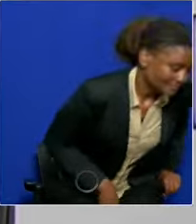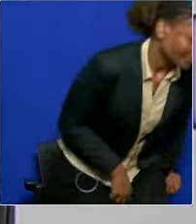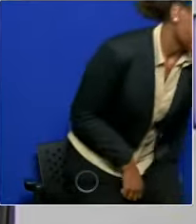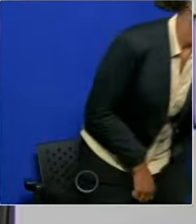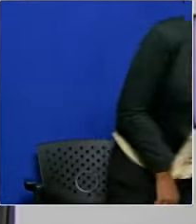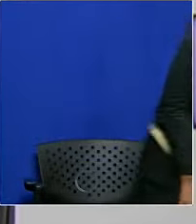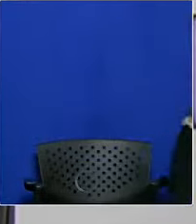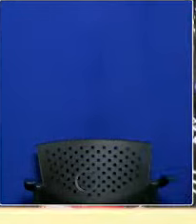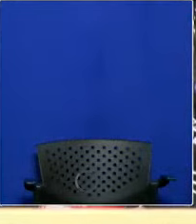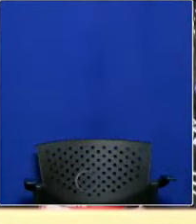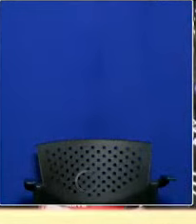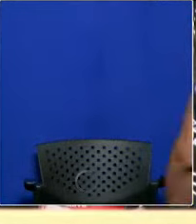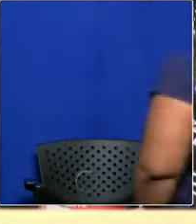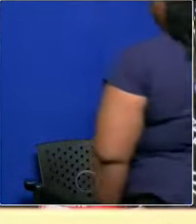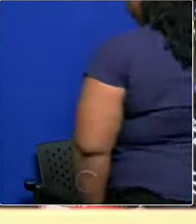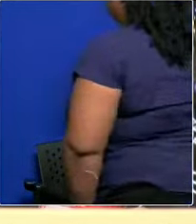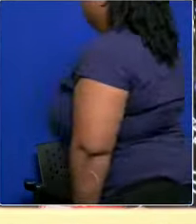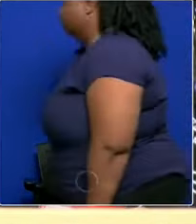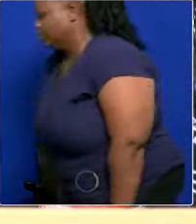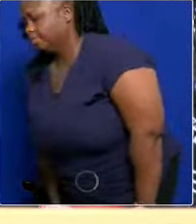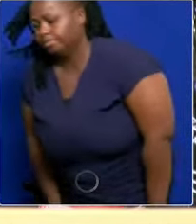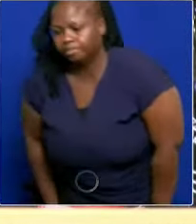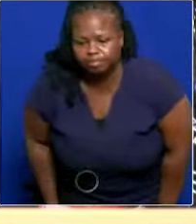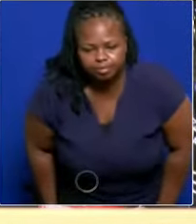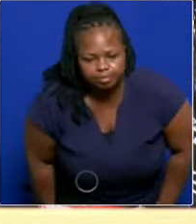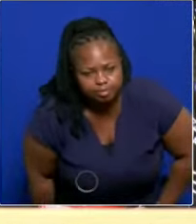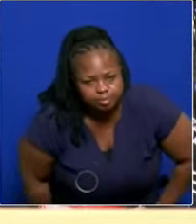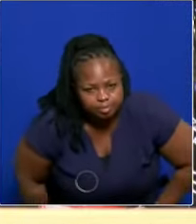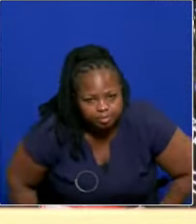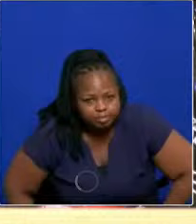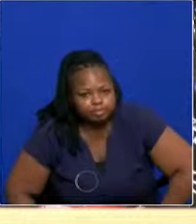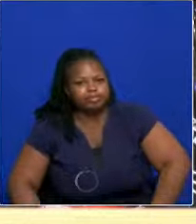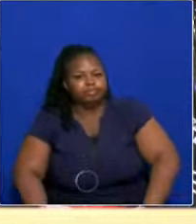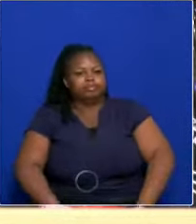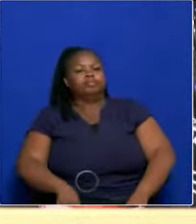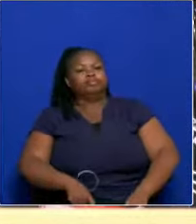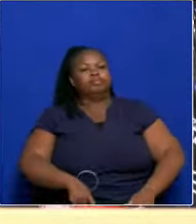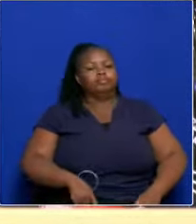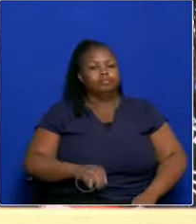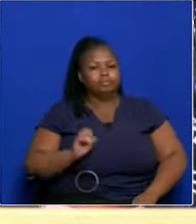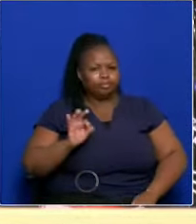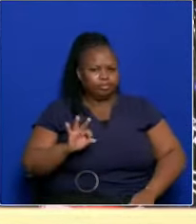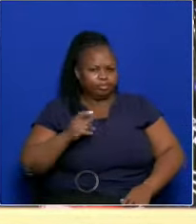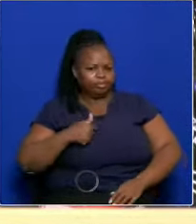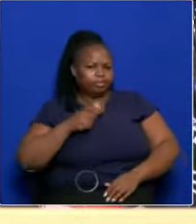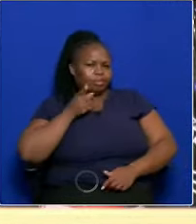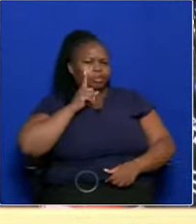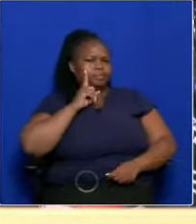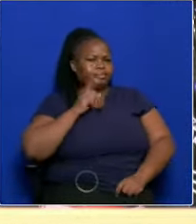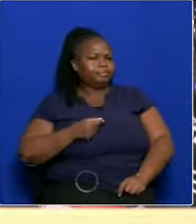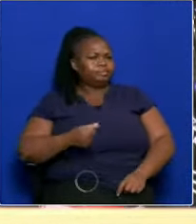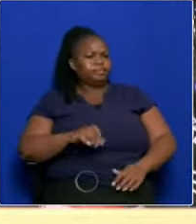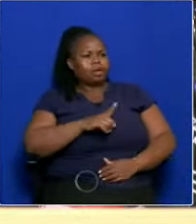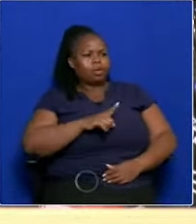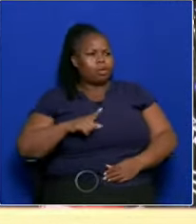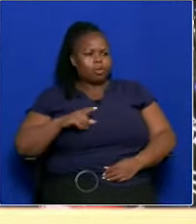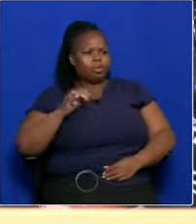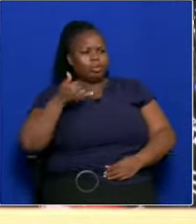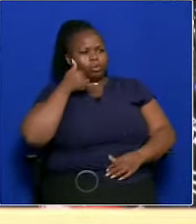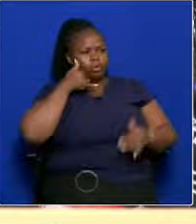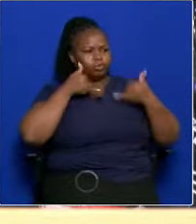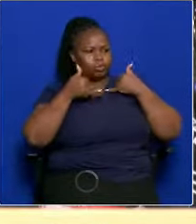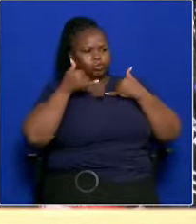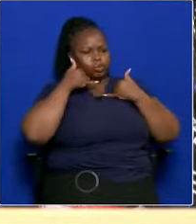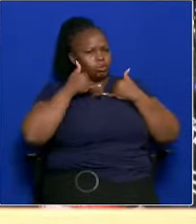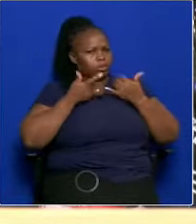General, when I have regard to the length of the calls and the nature of the subject matter, it's more